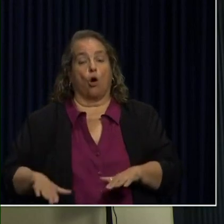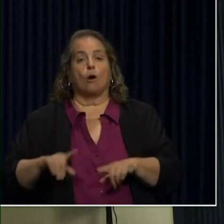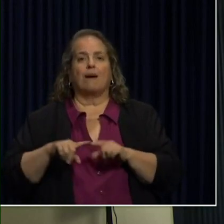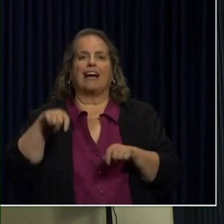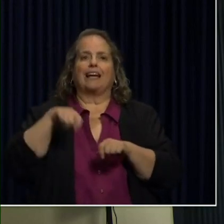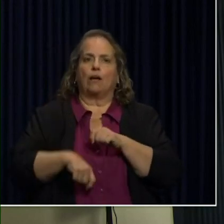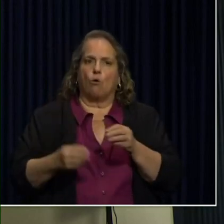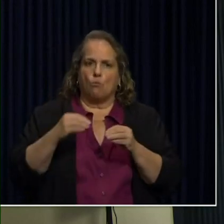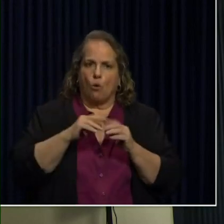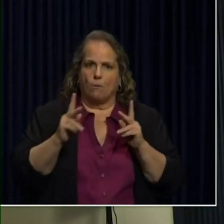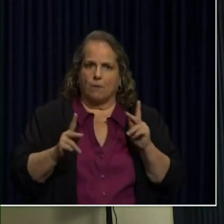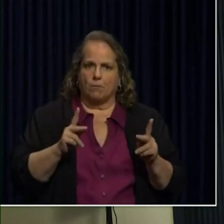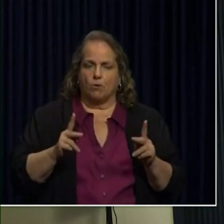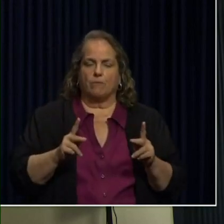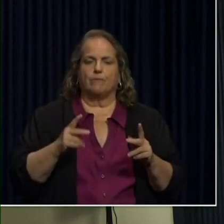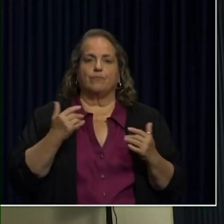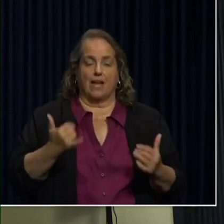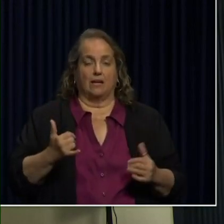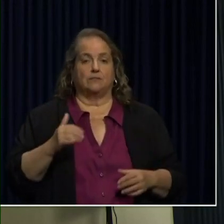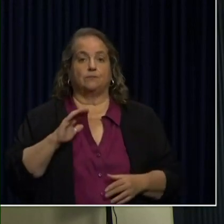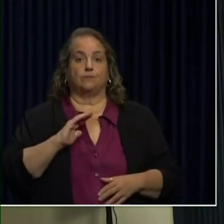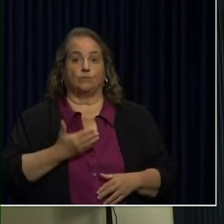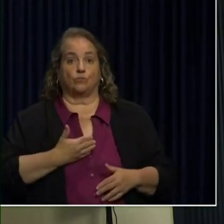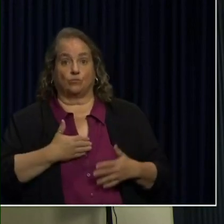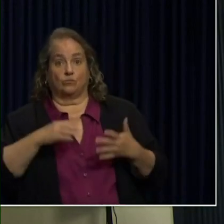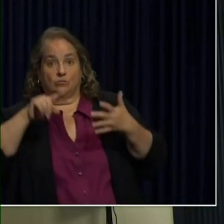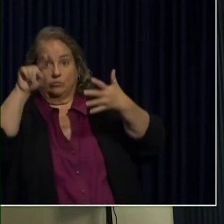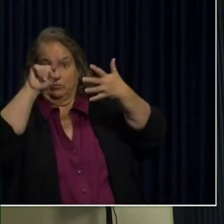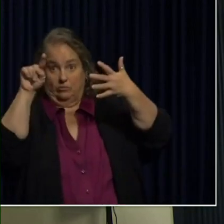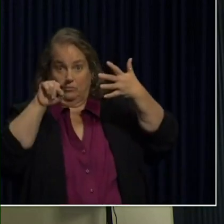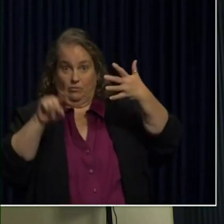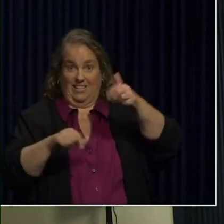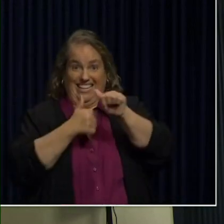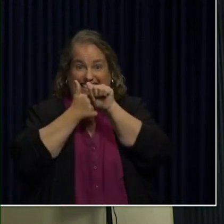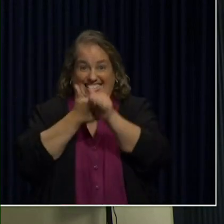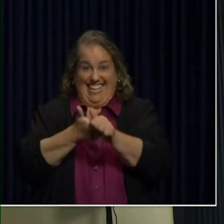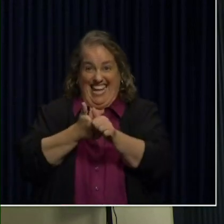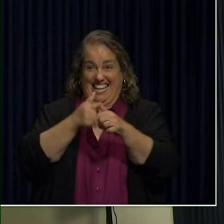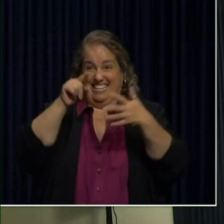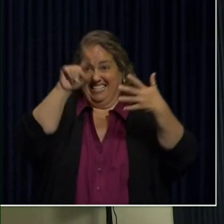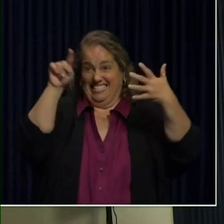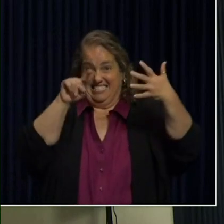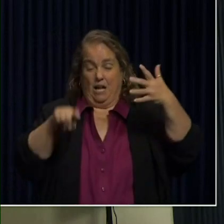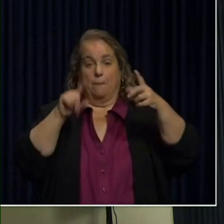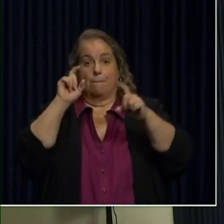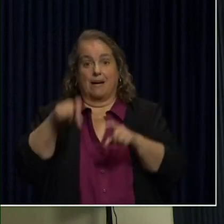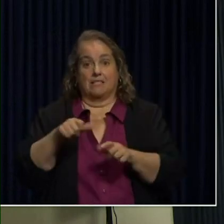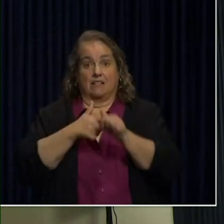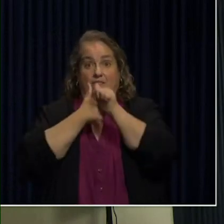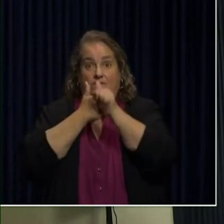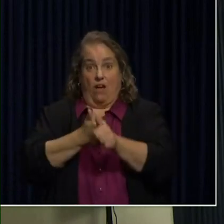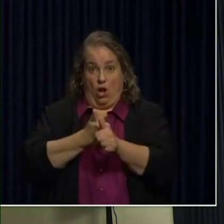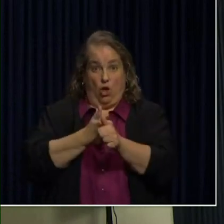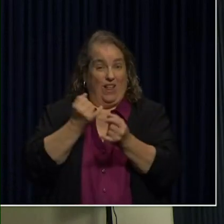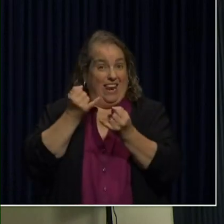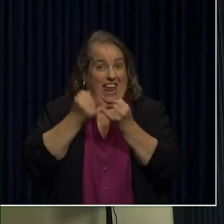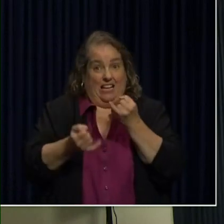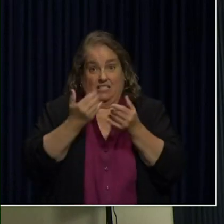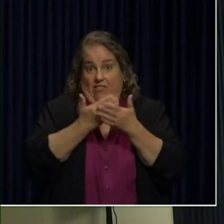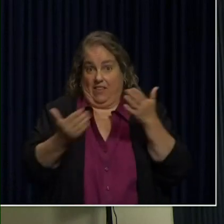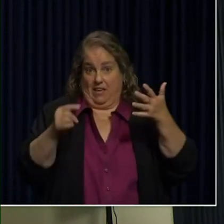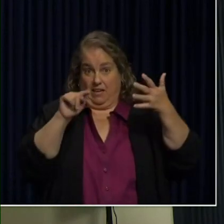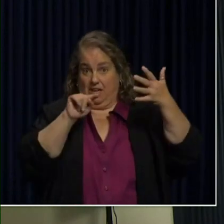benchmarks. The last benchmark, with one kind of guiding principle on top of that, is the status